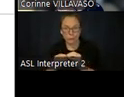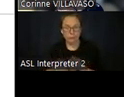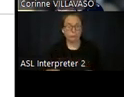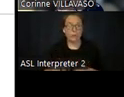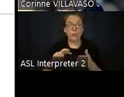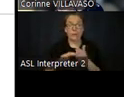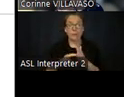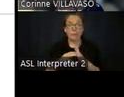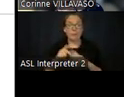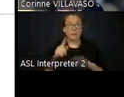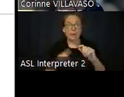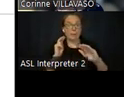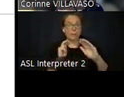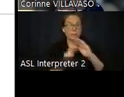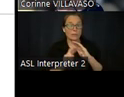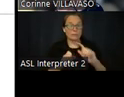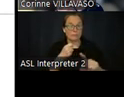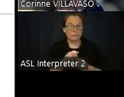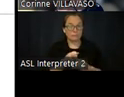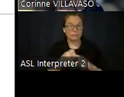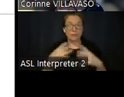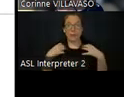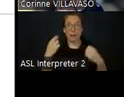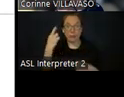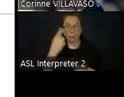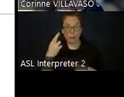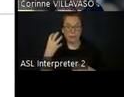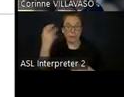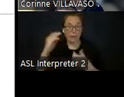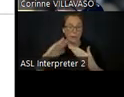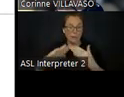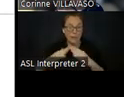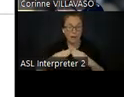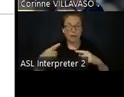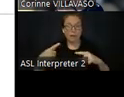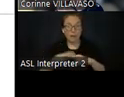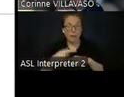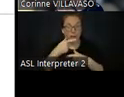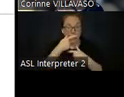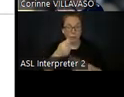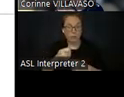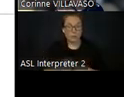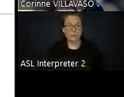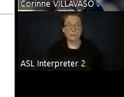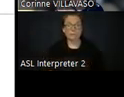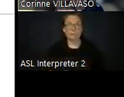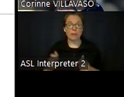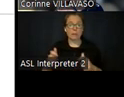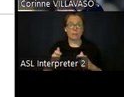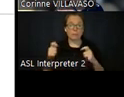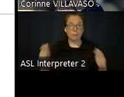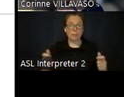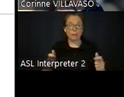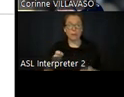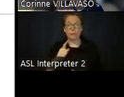include unforeseen events, health reasons, being out of town, or conflicts of interest, major undisclosed